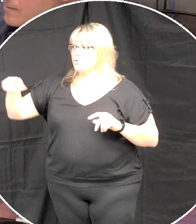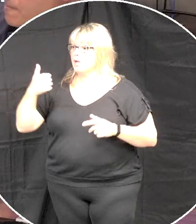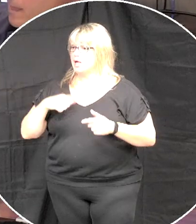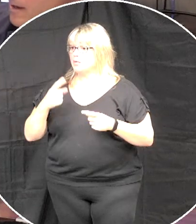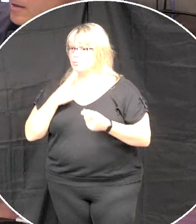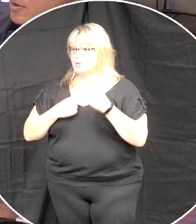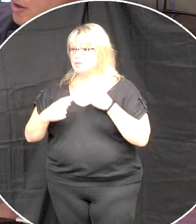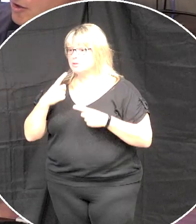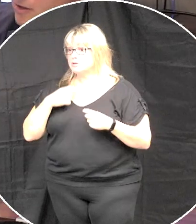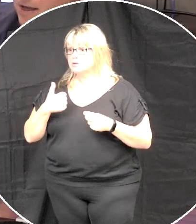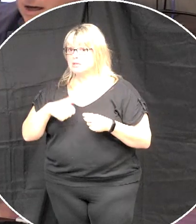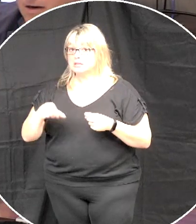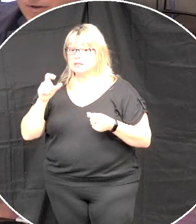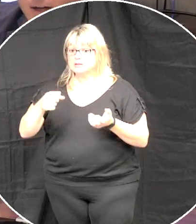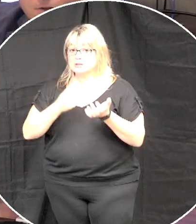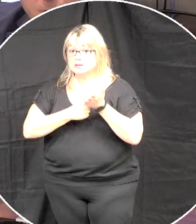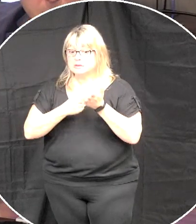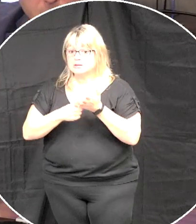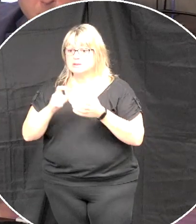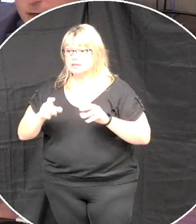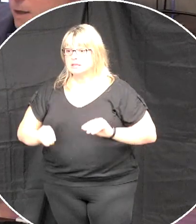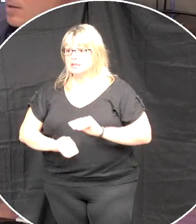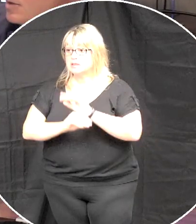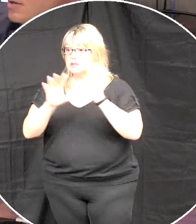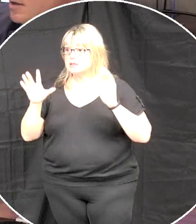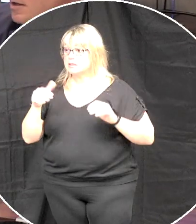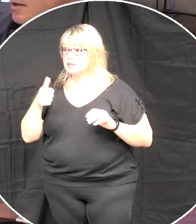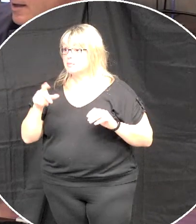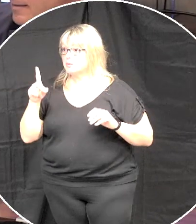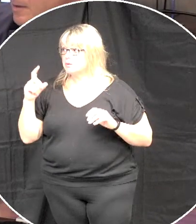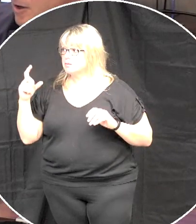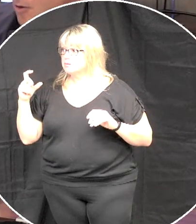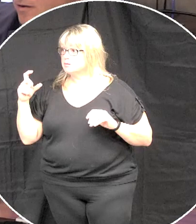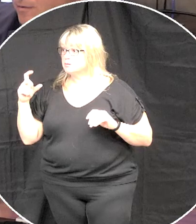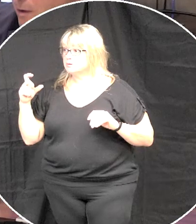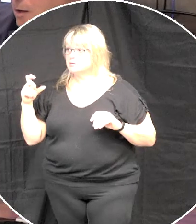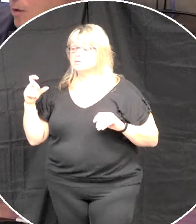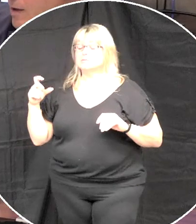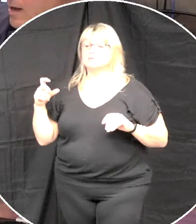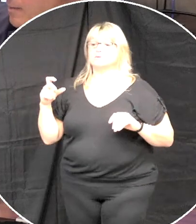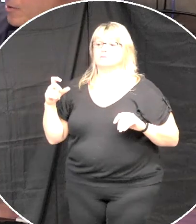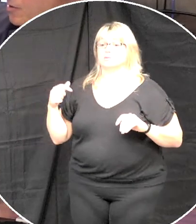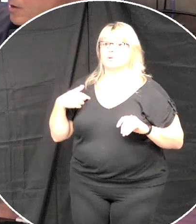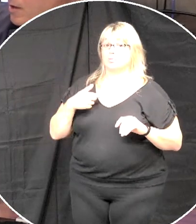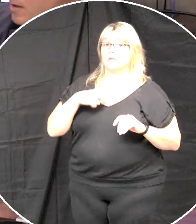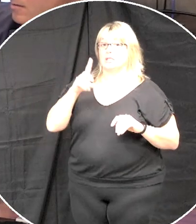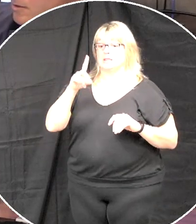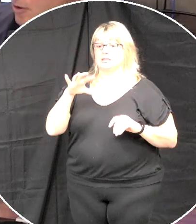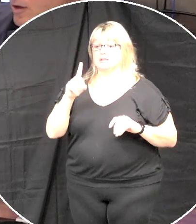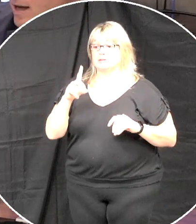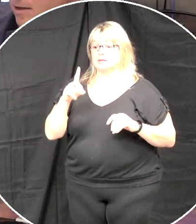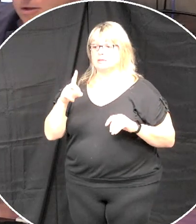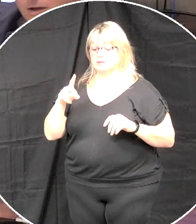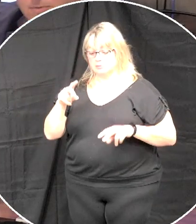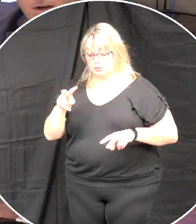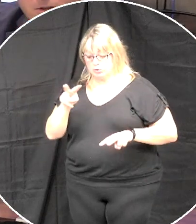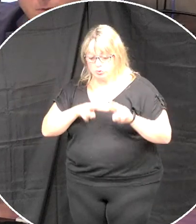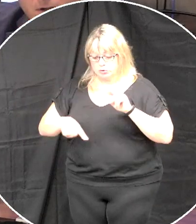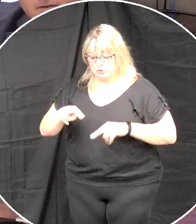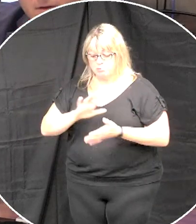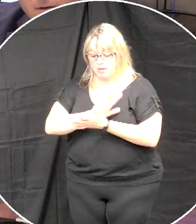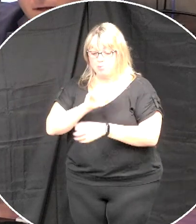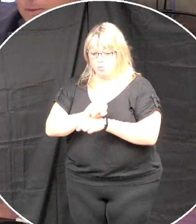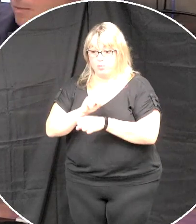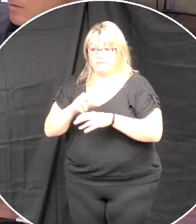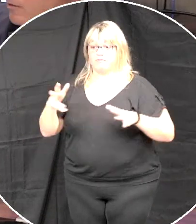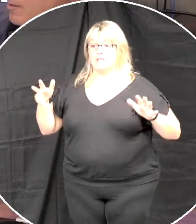questions, any discussion, any clarification that anyone needs. I know we've had an opportunity to look at and discuss, but I just wanted to